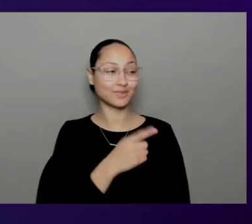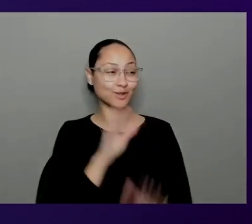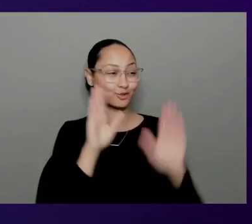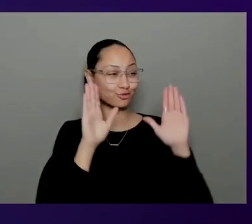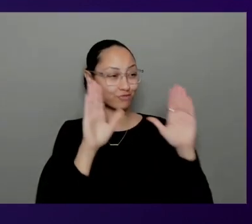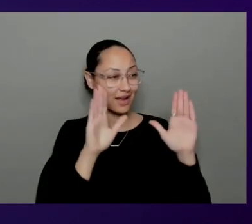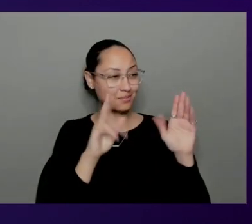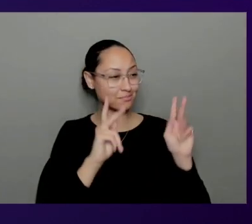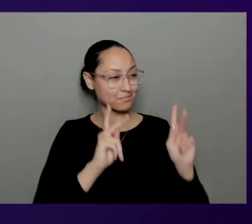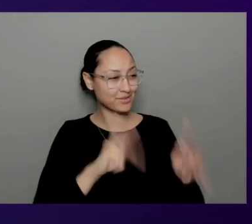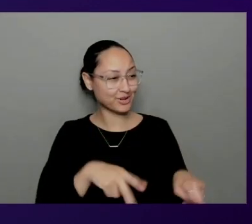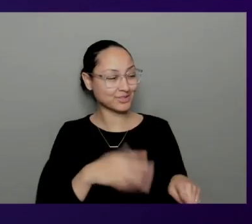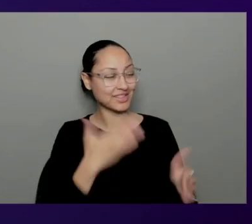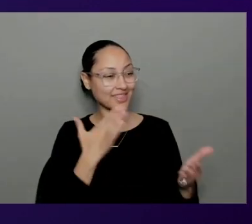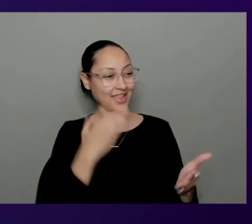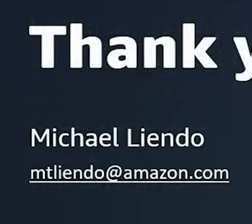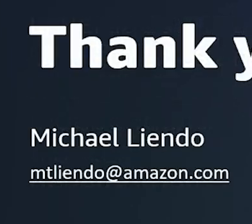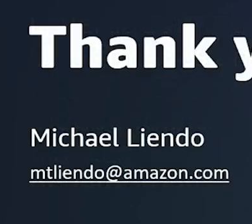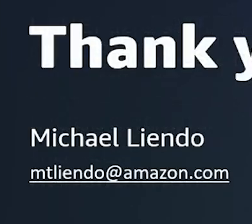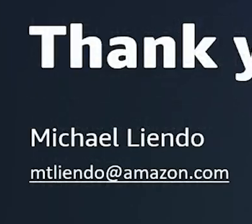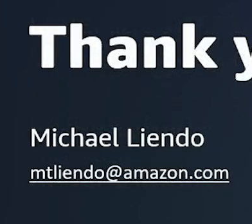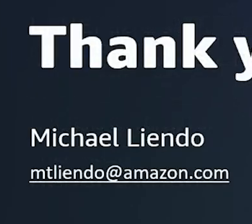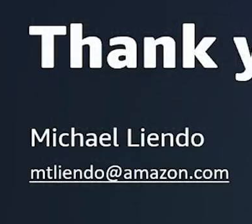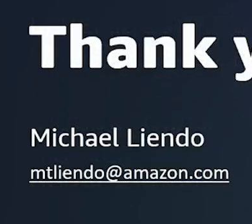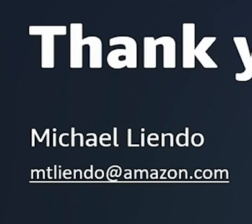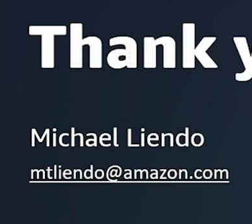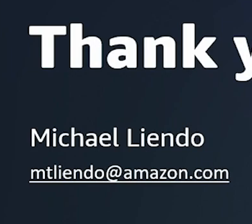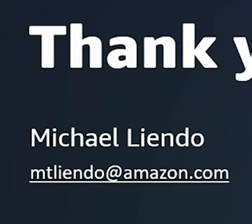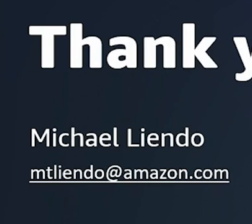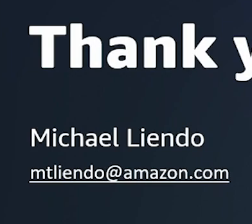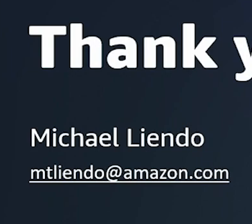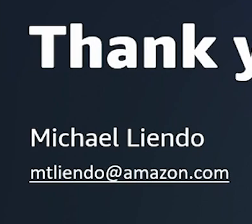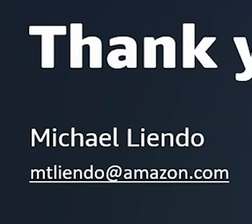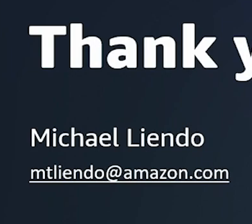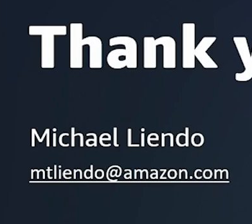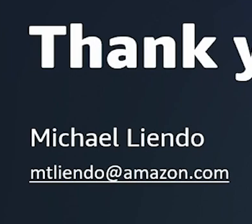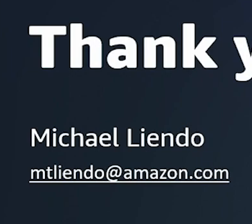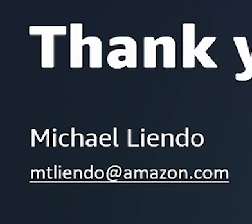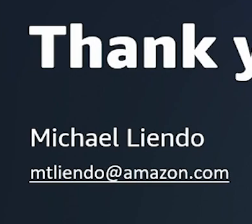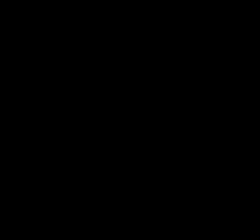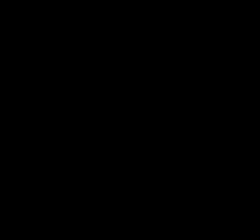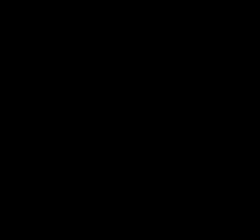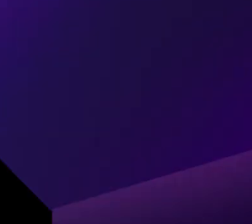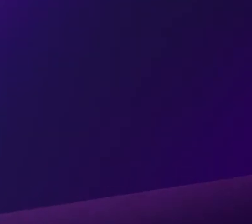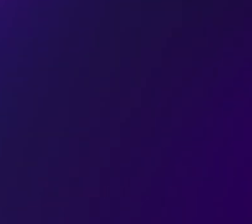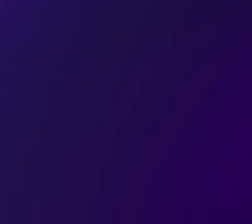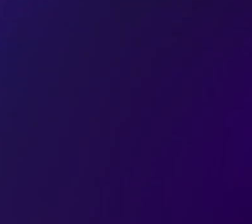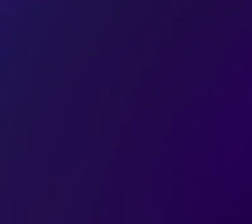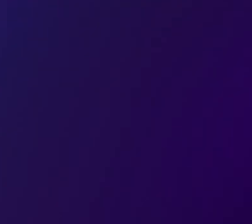you for being with us today, Thank Michael. you. I appreciate it. That was awesome. What- Made us all hungry. It's great. Right. Right?